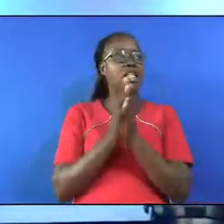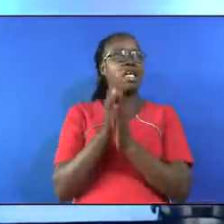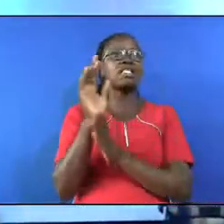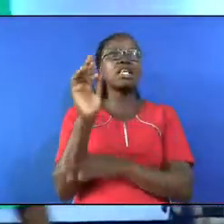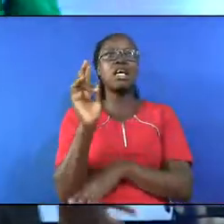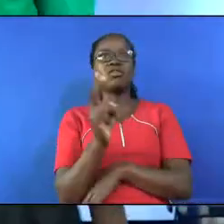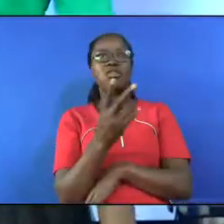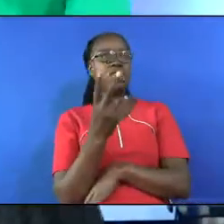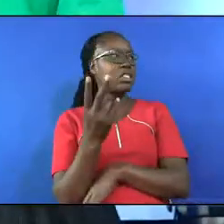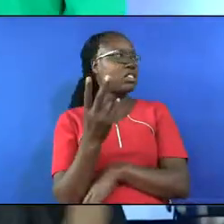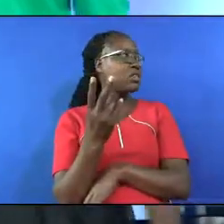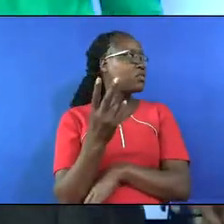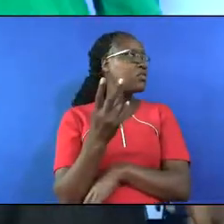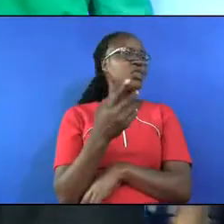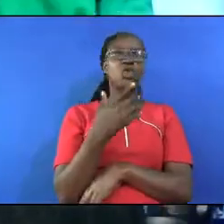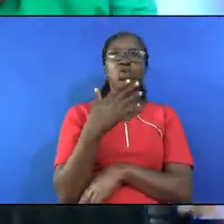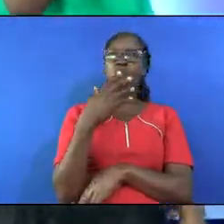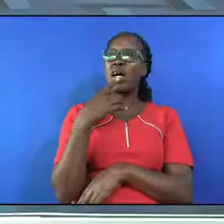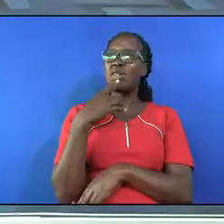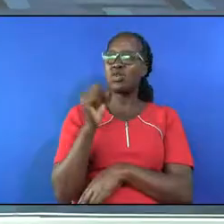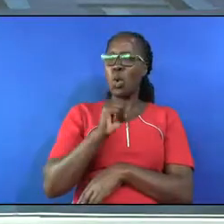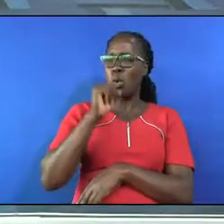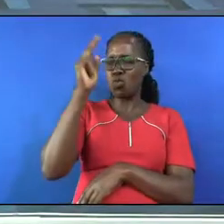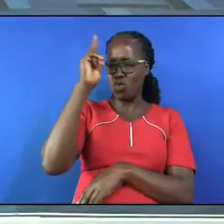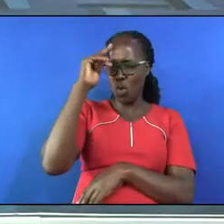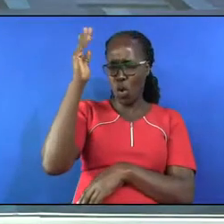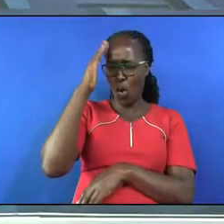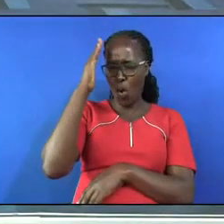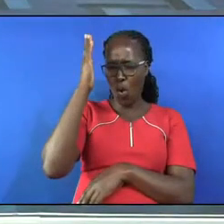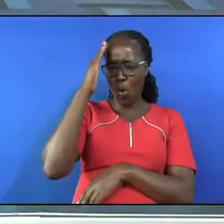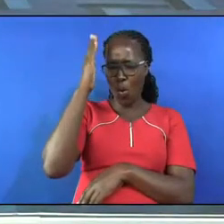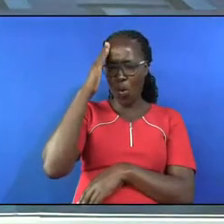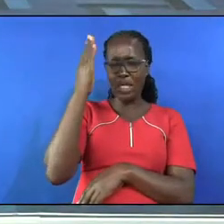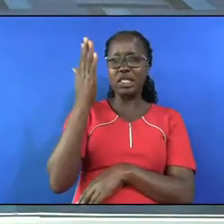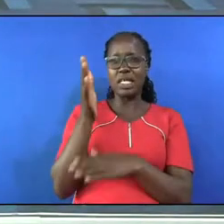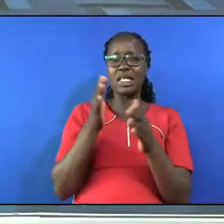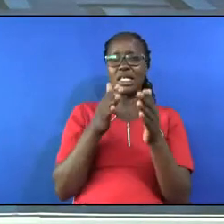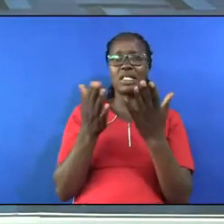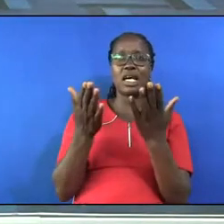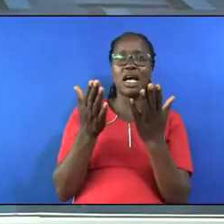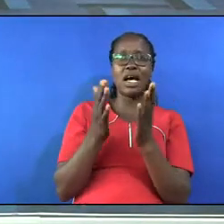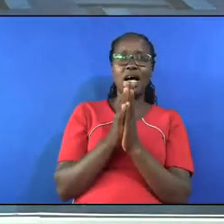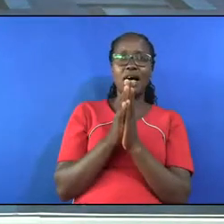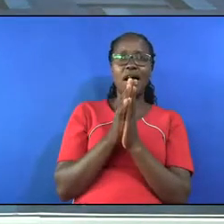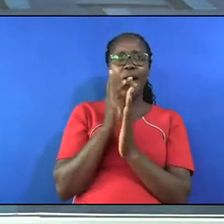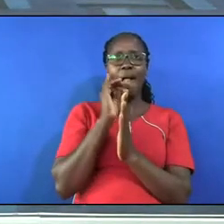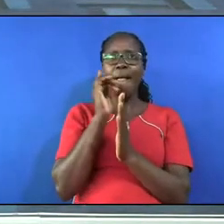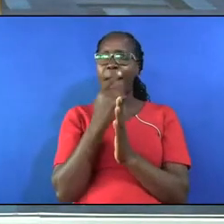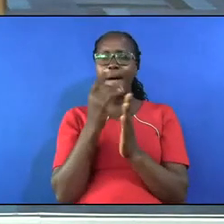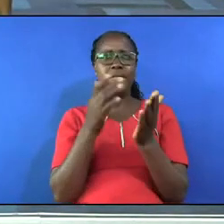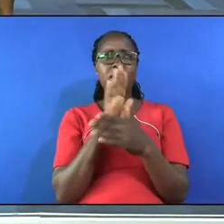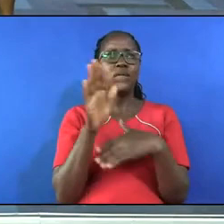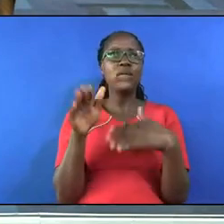Adventists, we are so knowledgeable and we are like, in the twinkle of an eye,